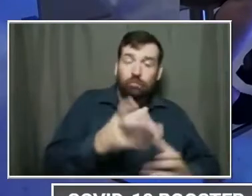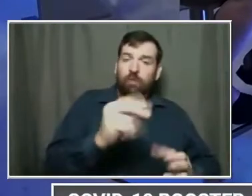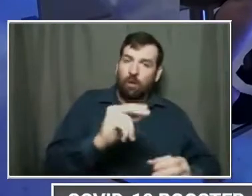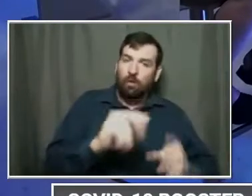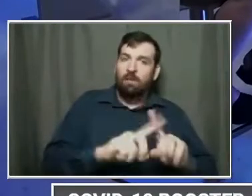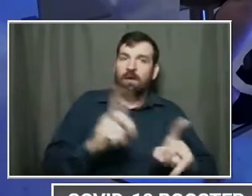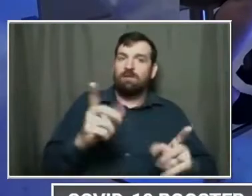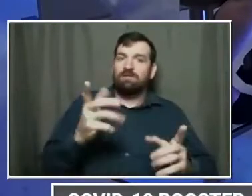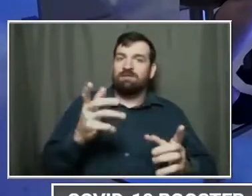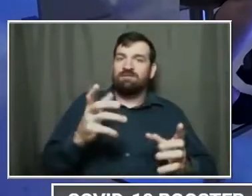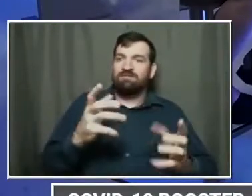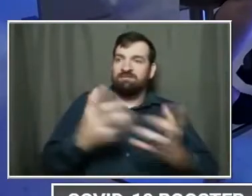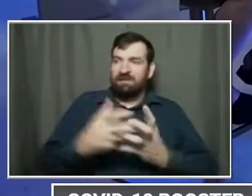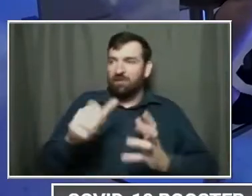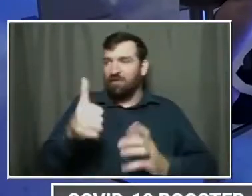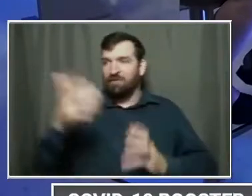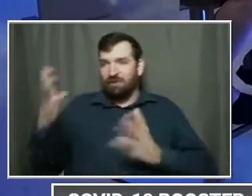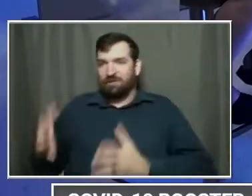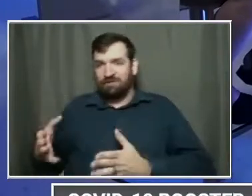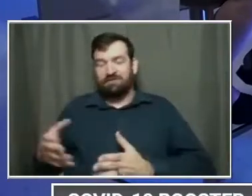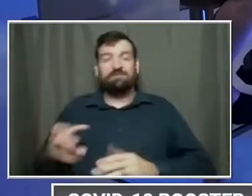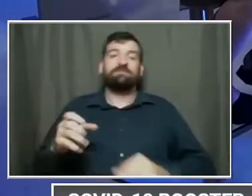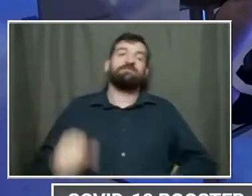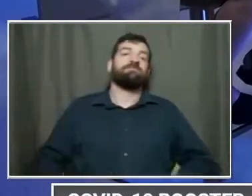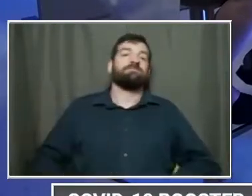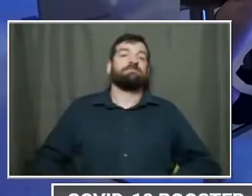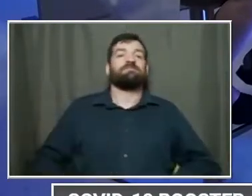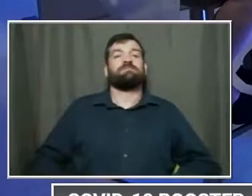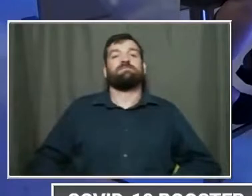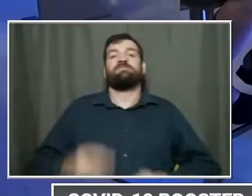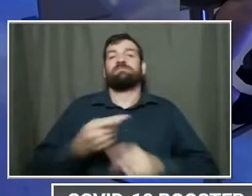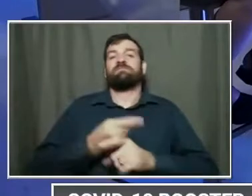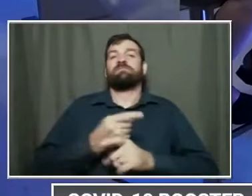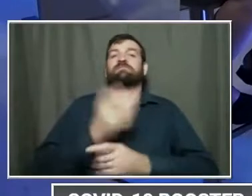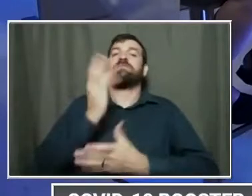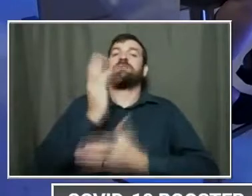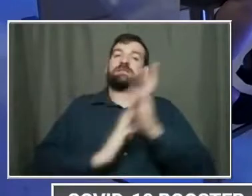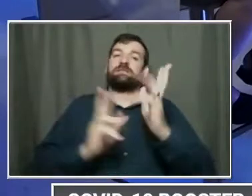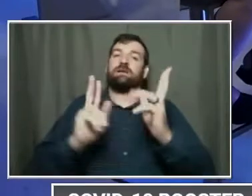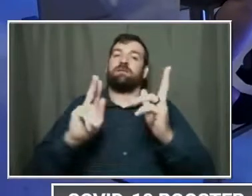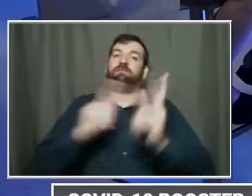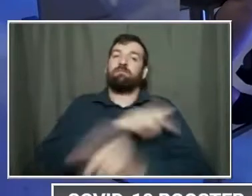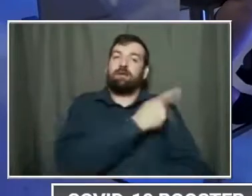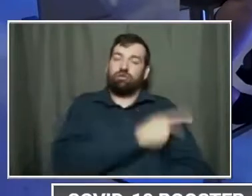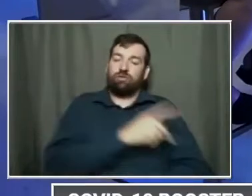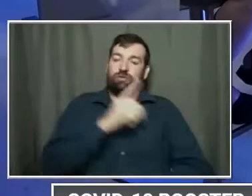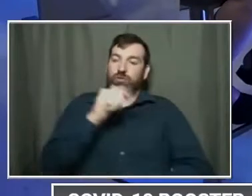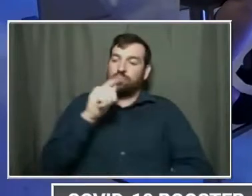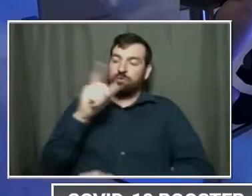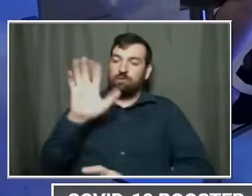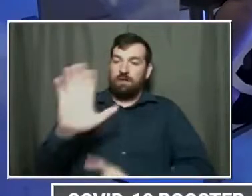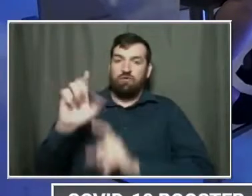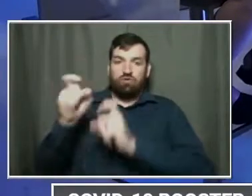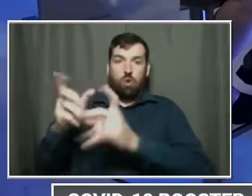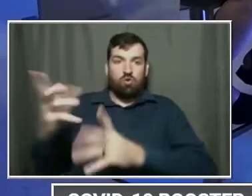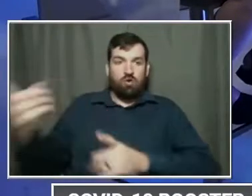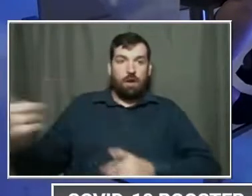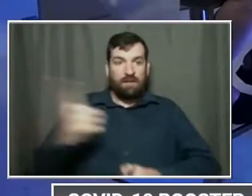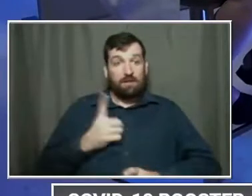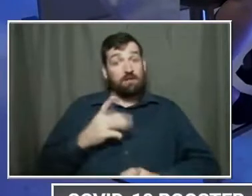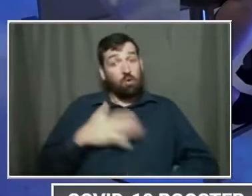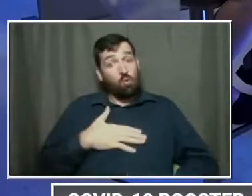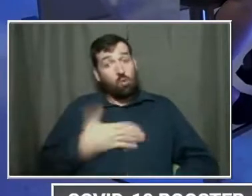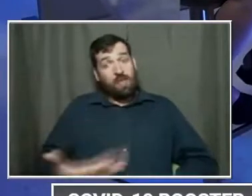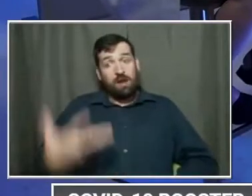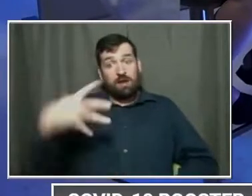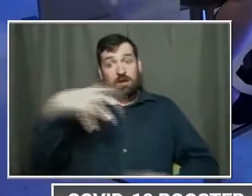else's donor. And correct? Correct. And then we have some patients whose donors come in and they're willing to be in the paired exchange